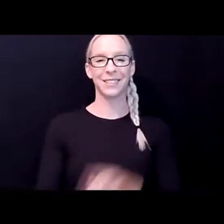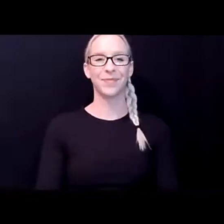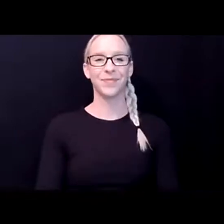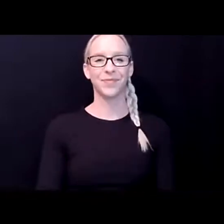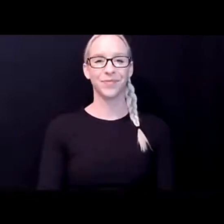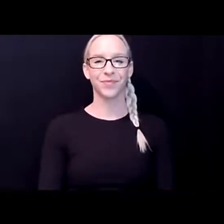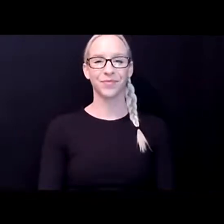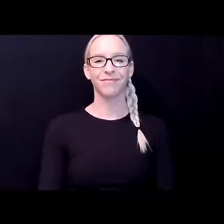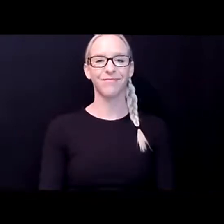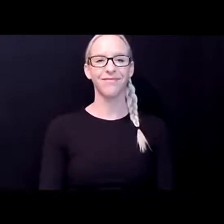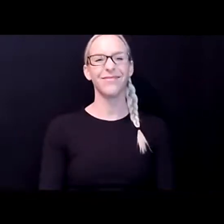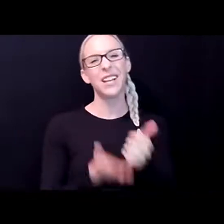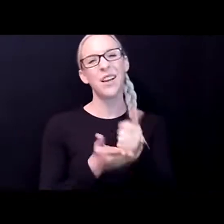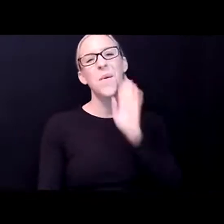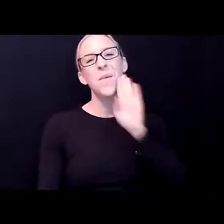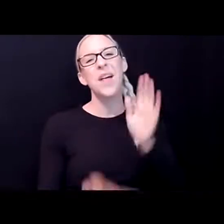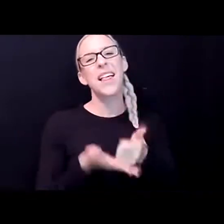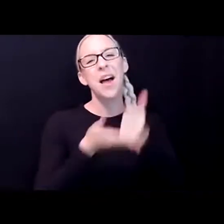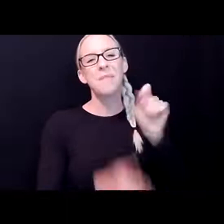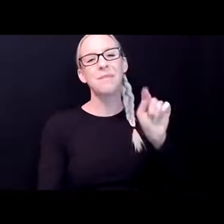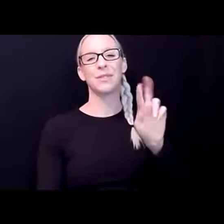This will help Travis prepare to see if